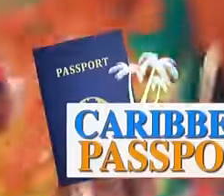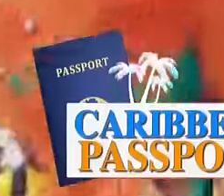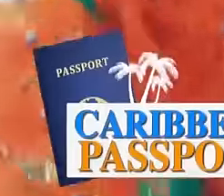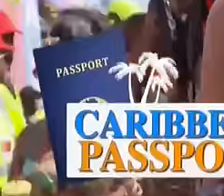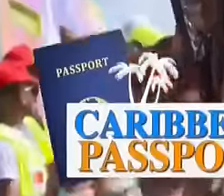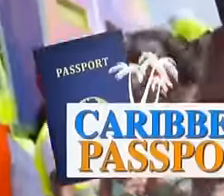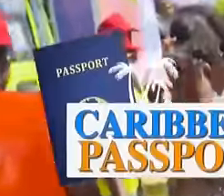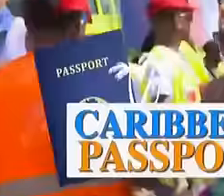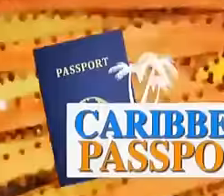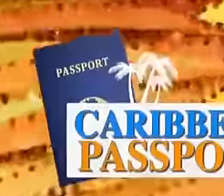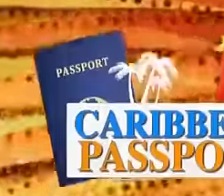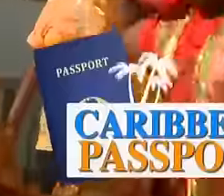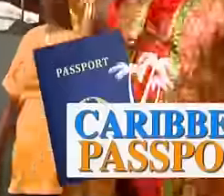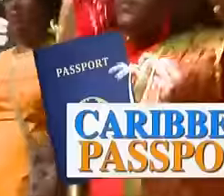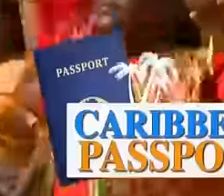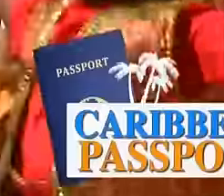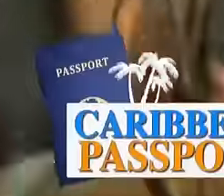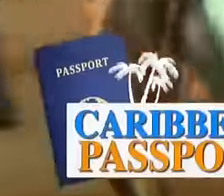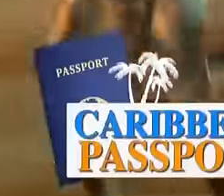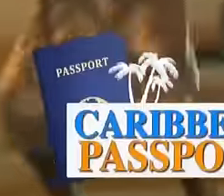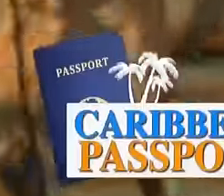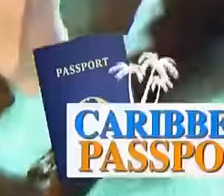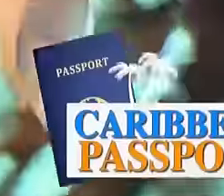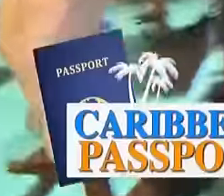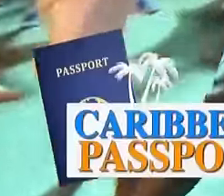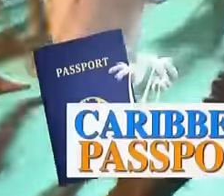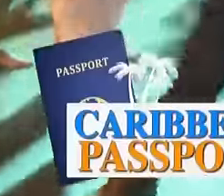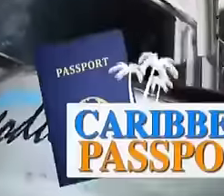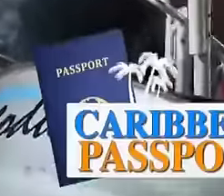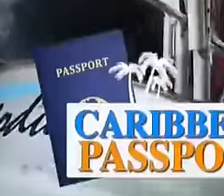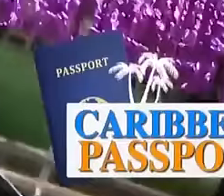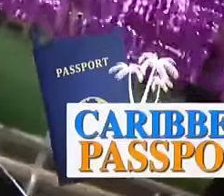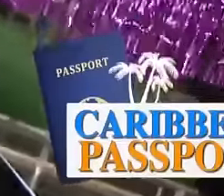tons of excitement on Caribbean Passport this Sunday.